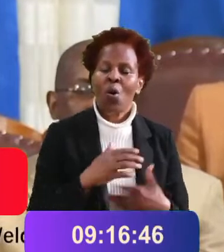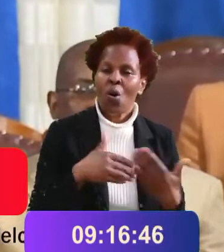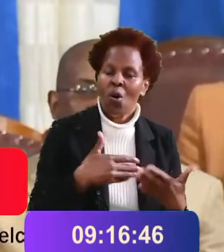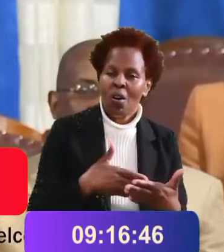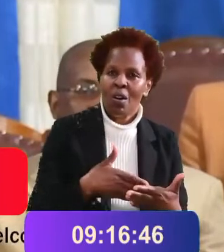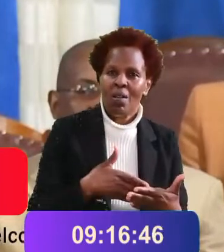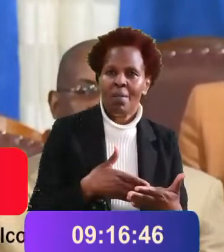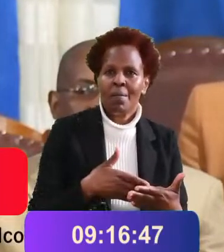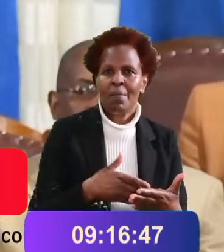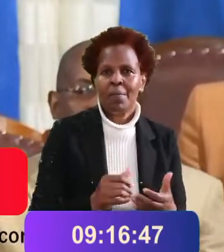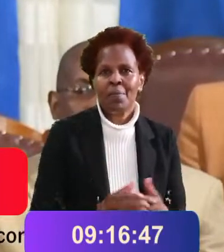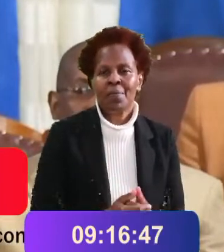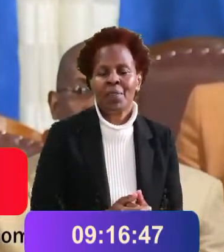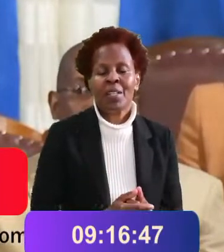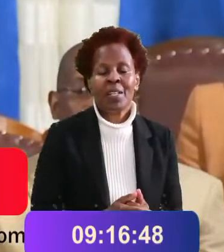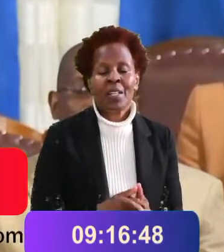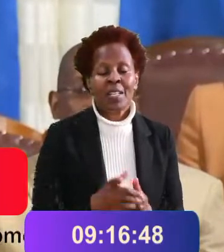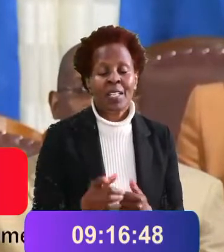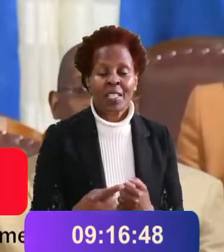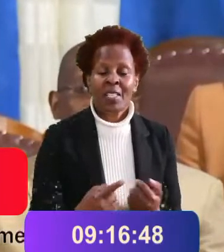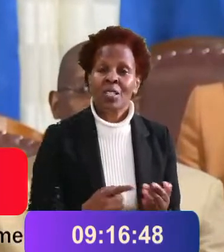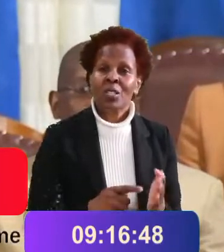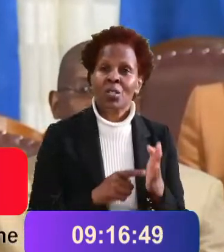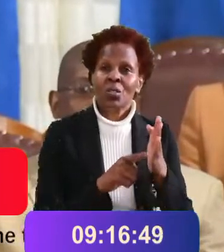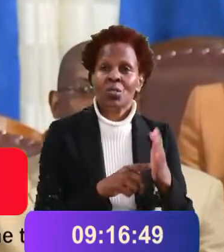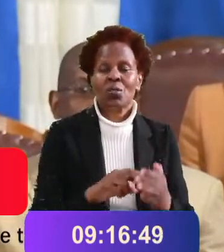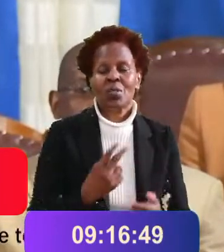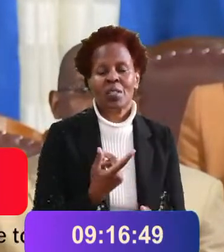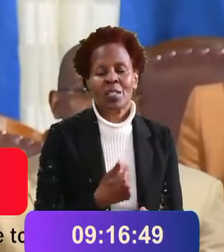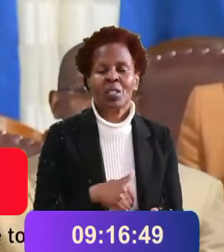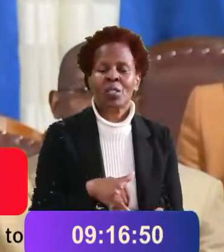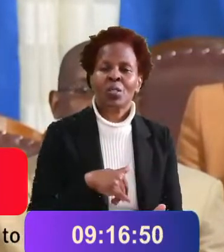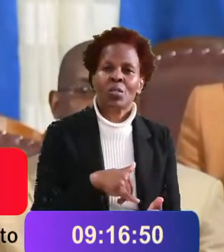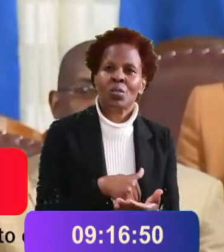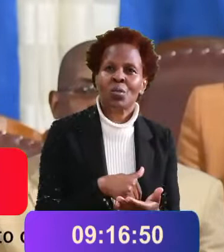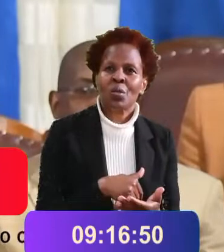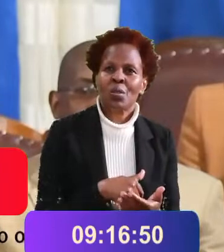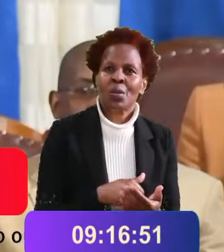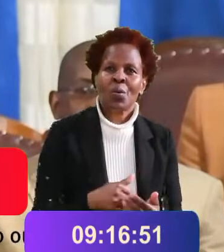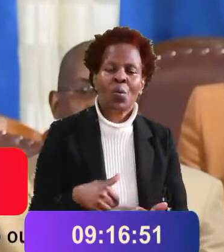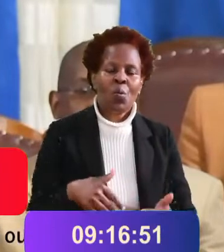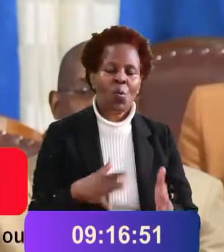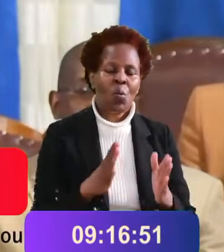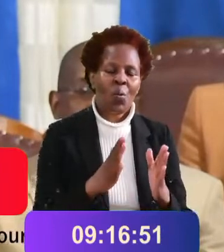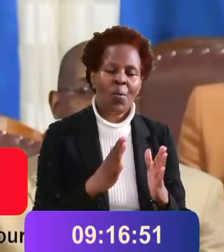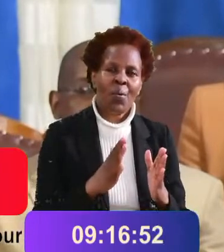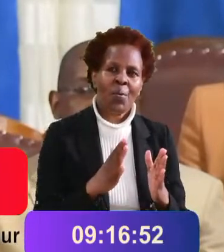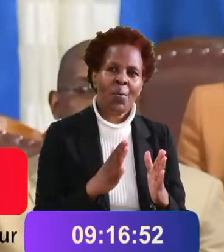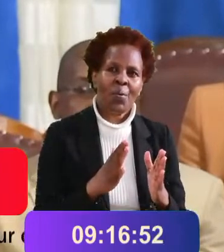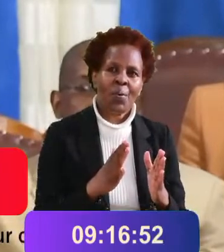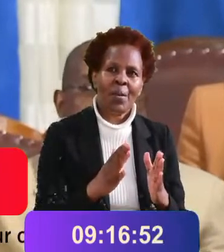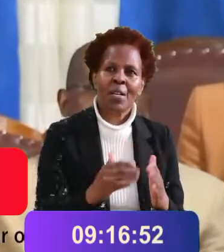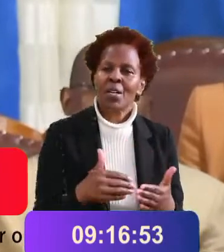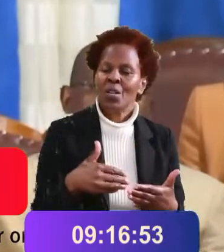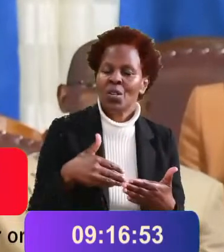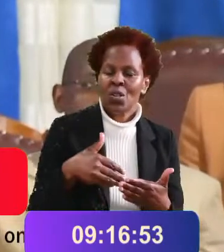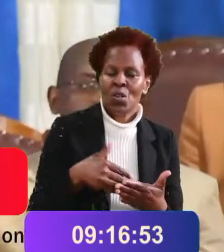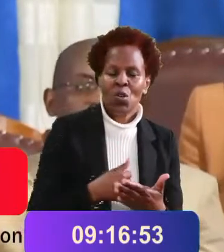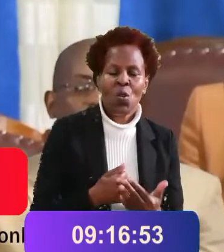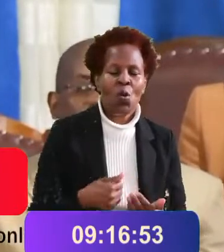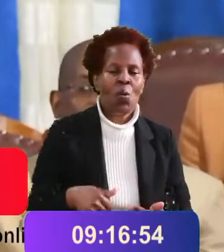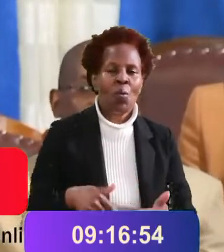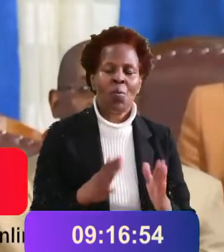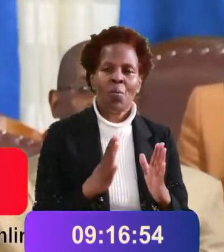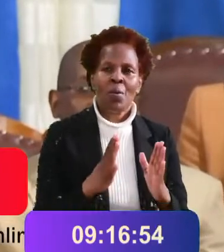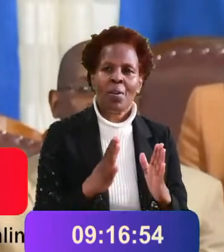or. And James is pointing us to a radical, and I say radical, new place